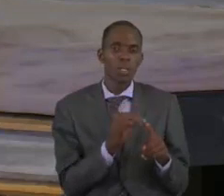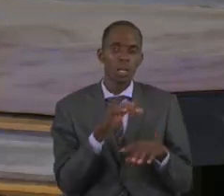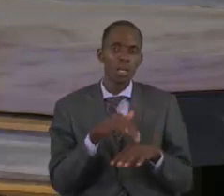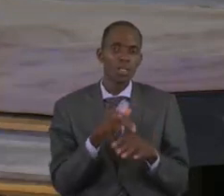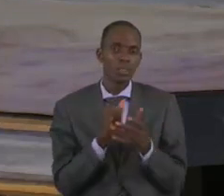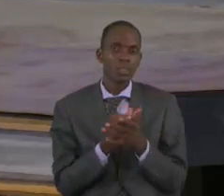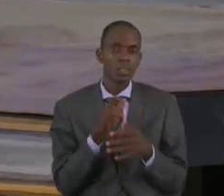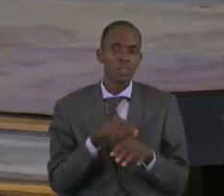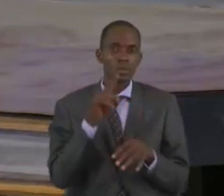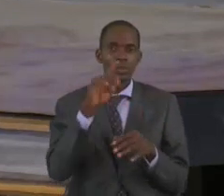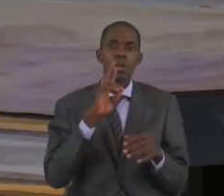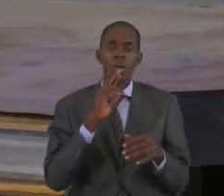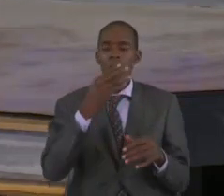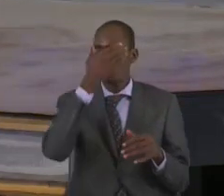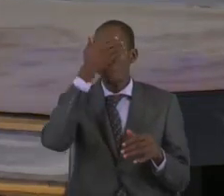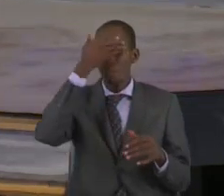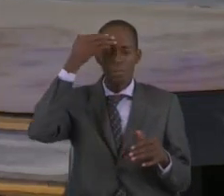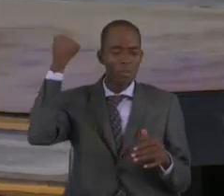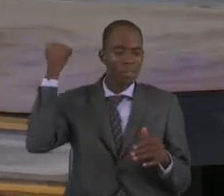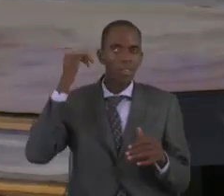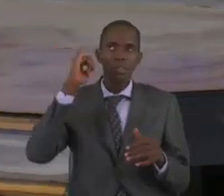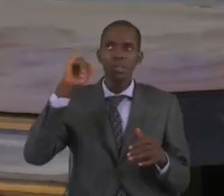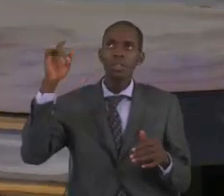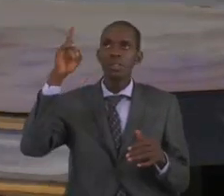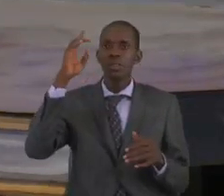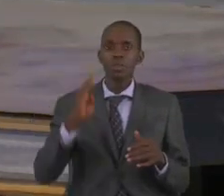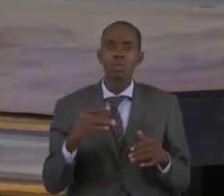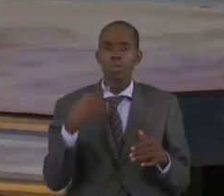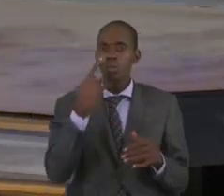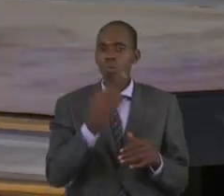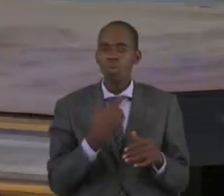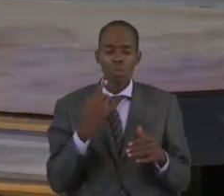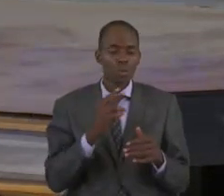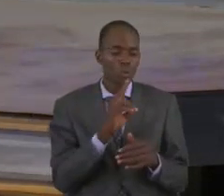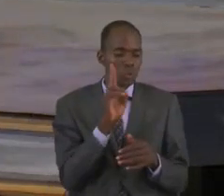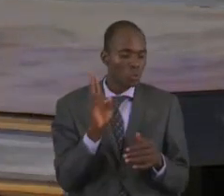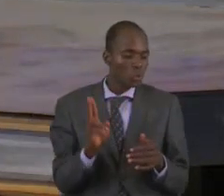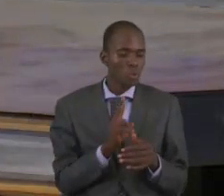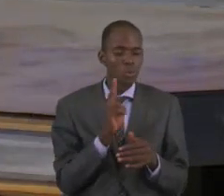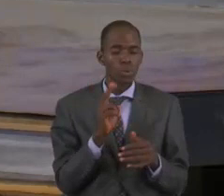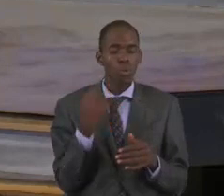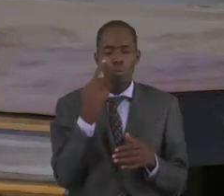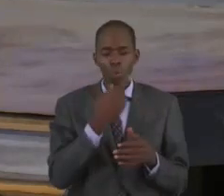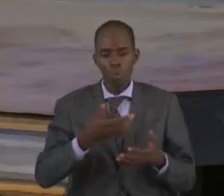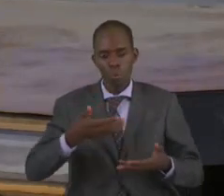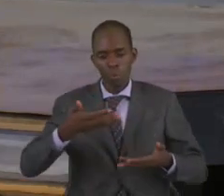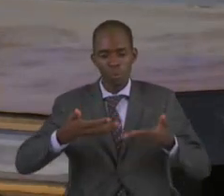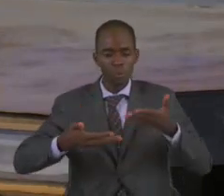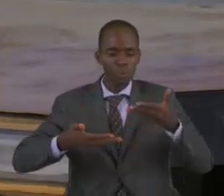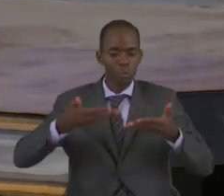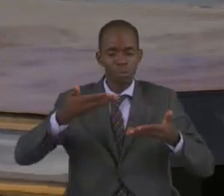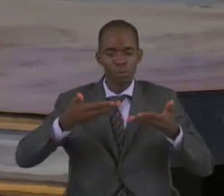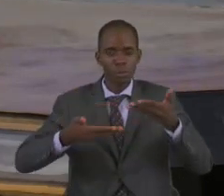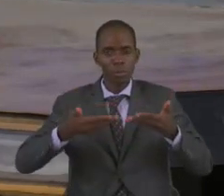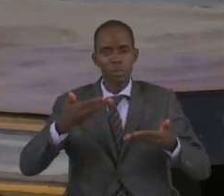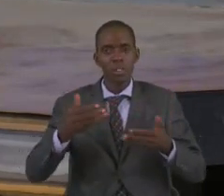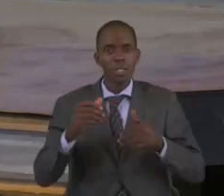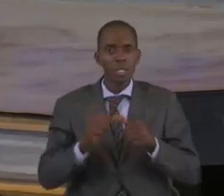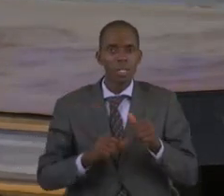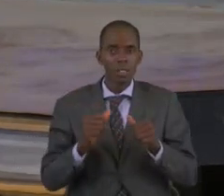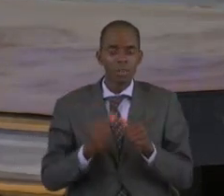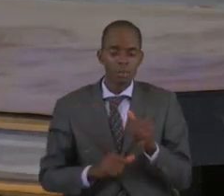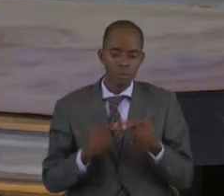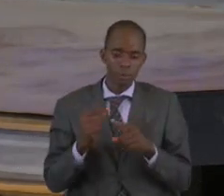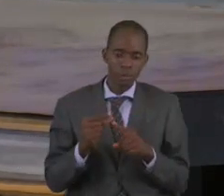time, you're forgetting God, who weighs every action, who weighs every word, and who